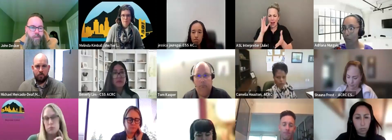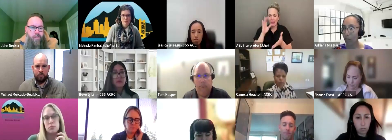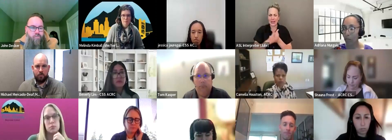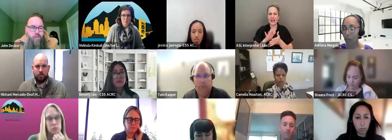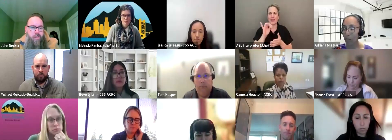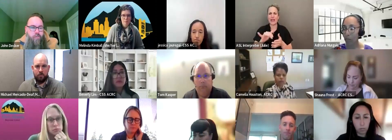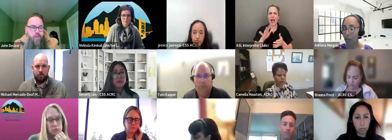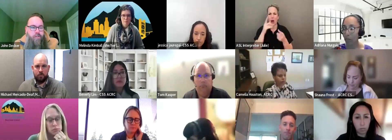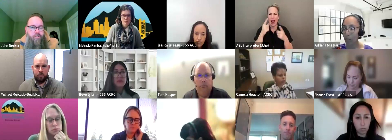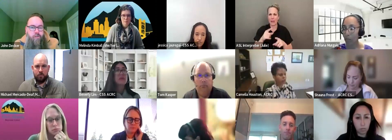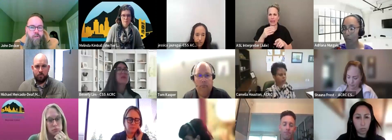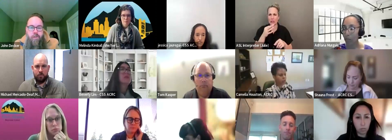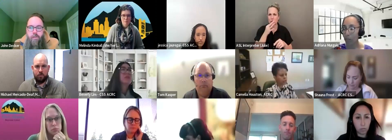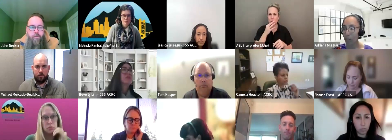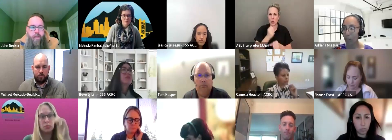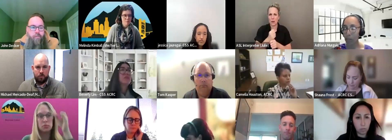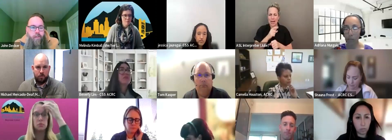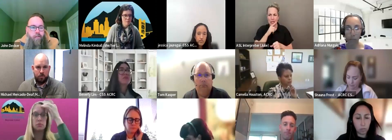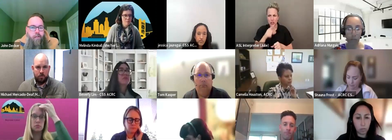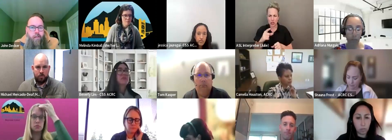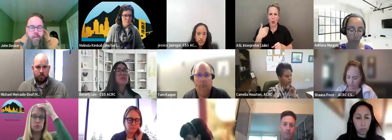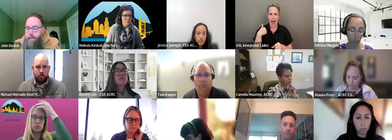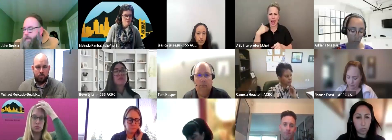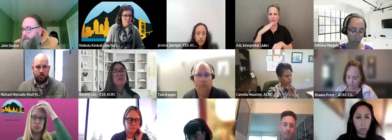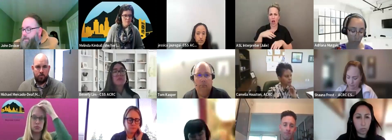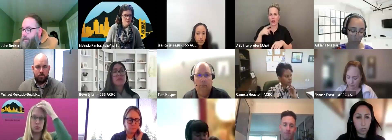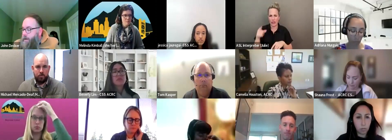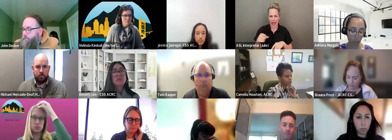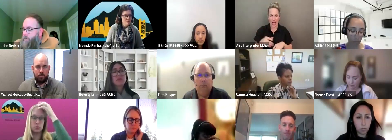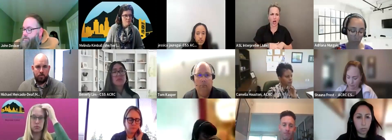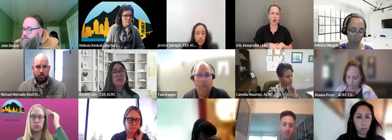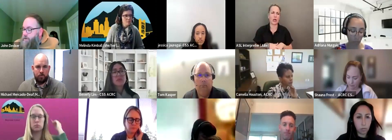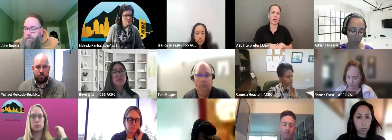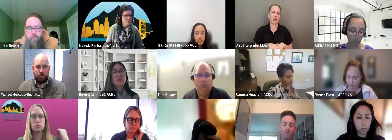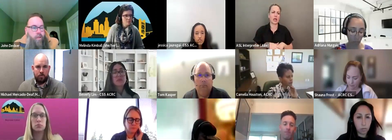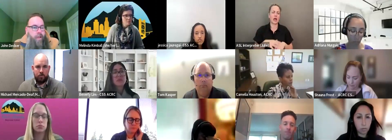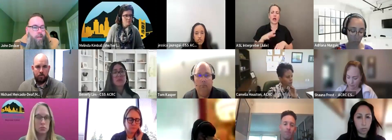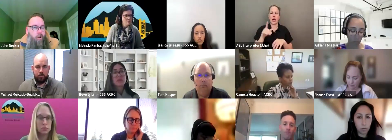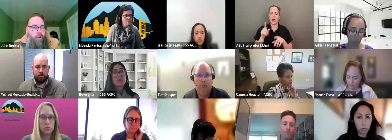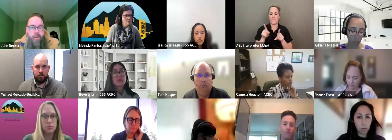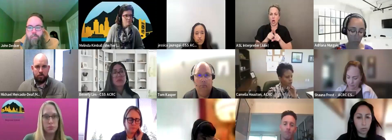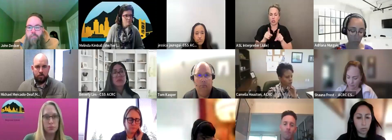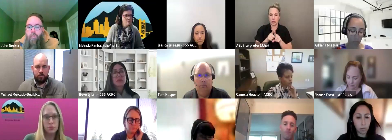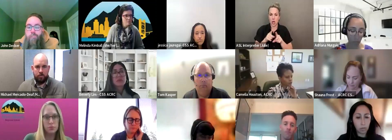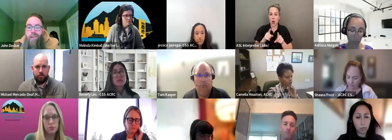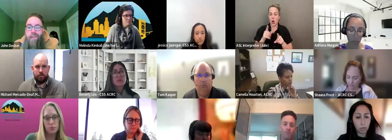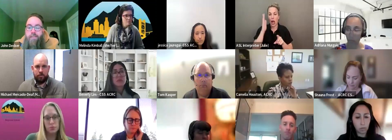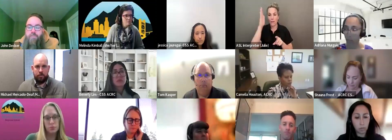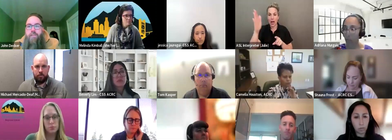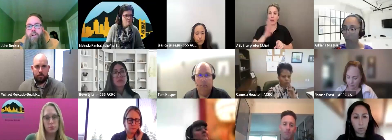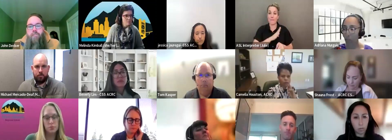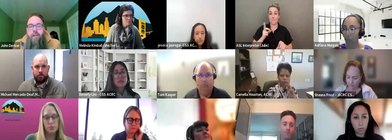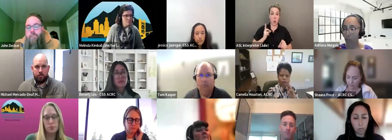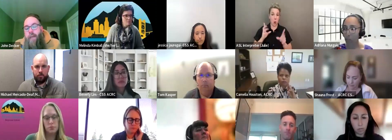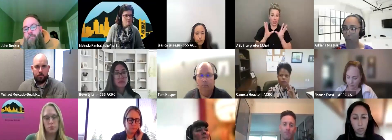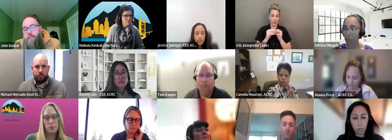going to be happening shortly that we want to make sure that we have on there. And also at our upcoming board